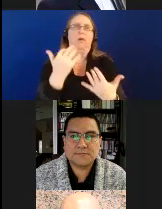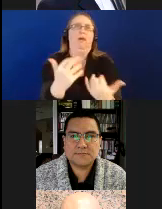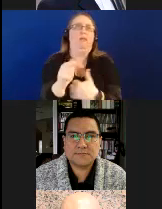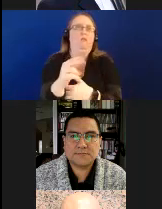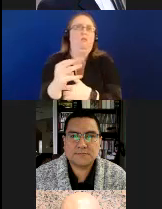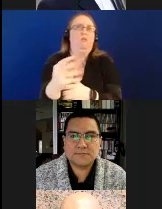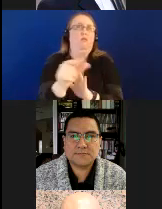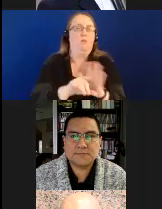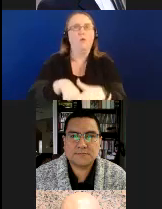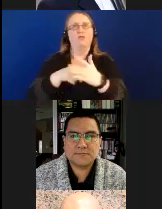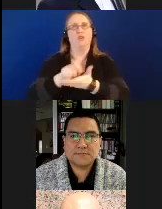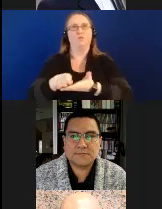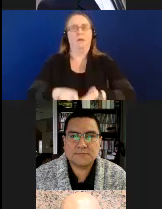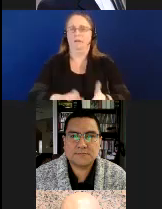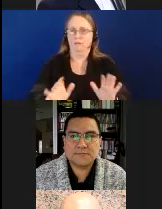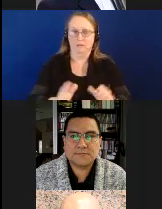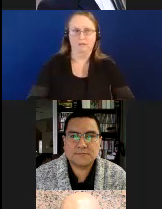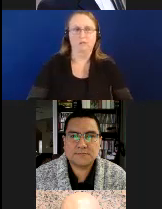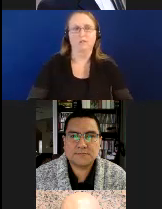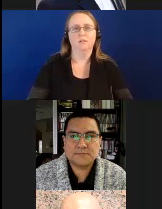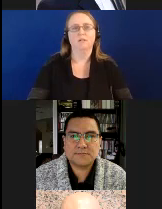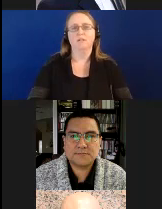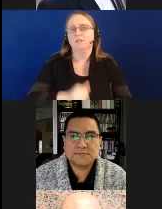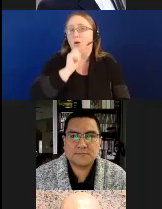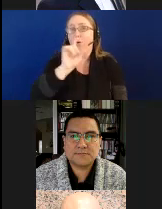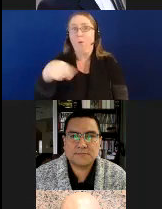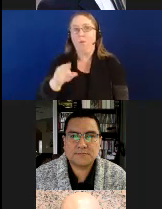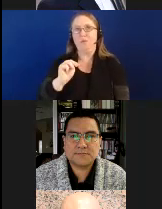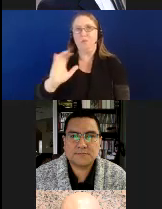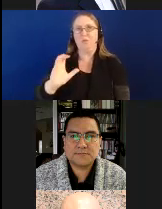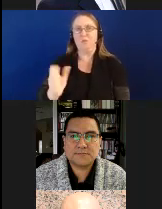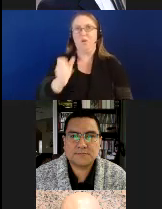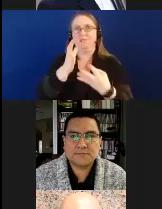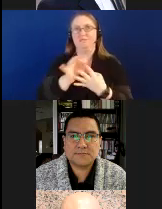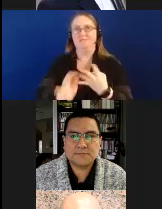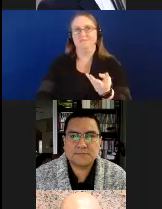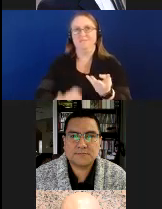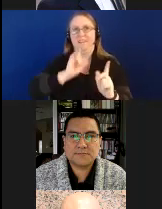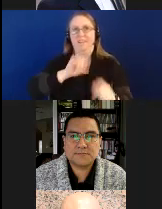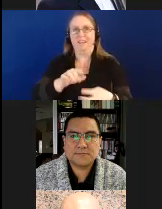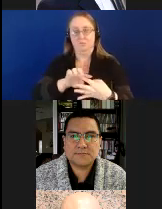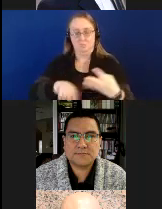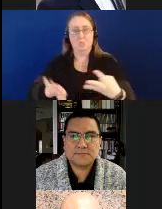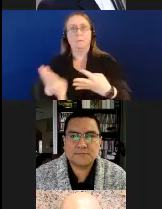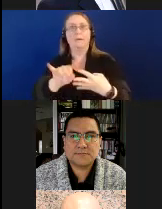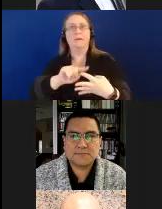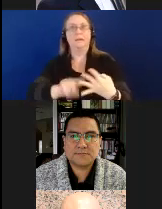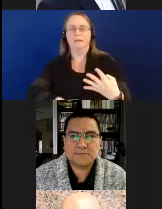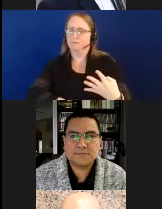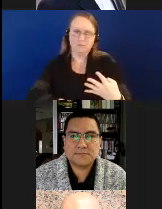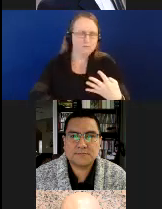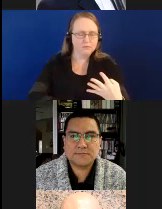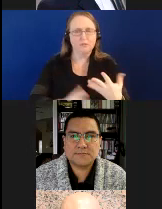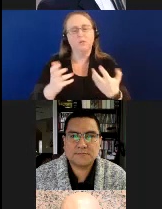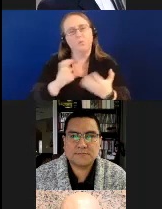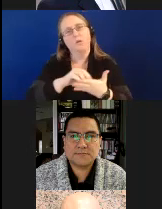grade. Effective instruction isn't just multiple choice. You can't just give students a bunch of answer choices and have them choose between them. We want students to be